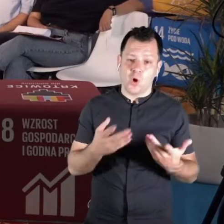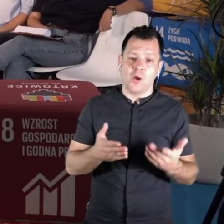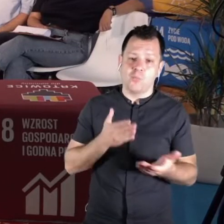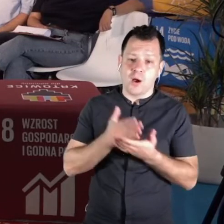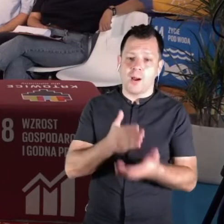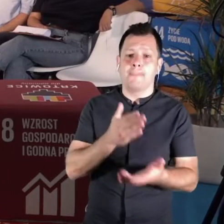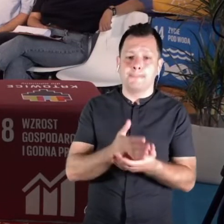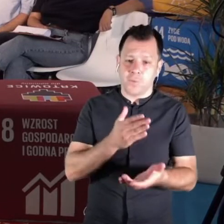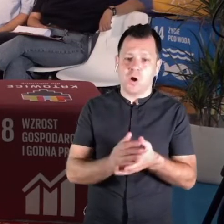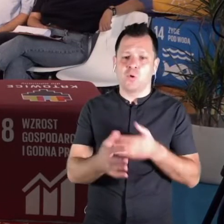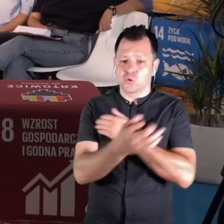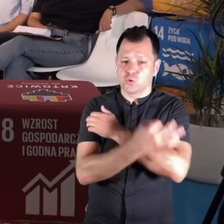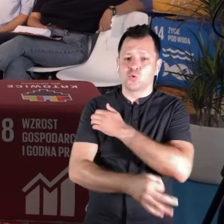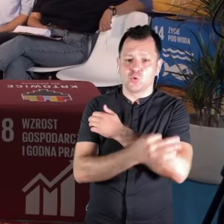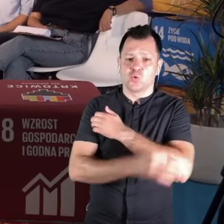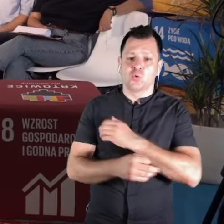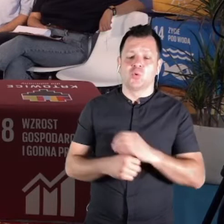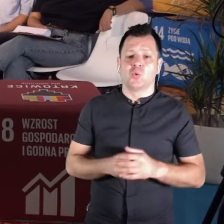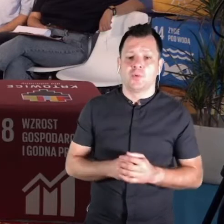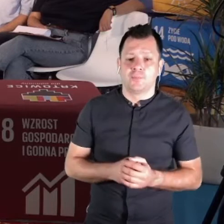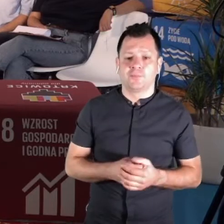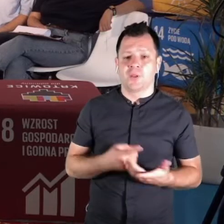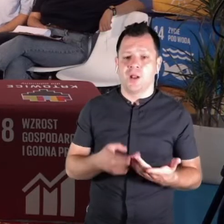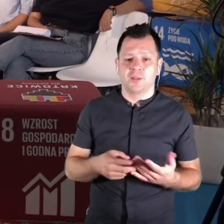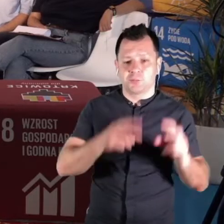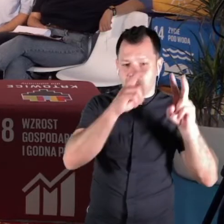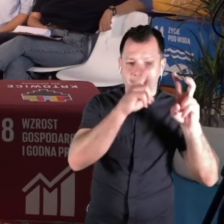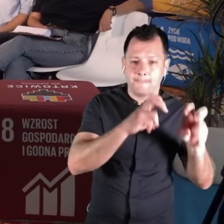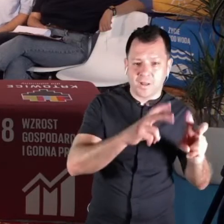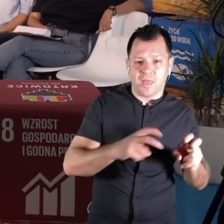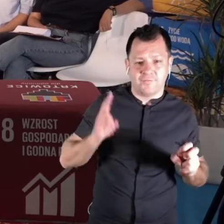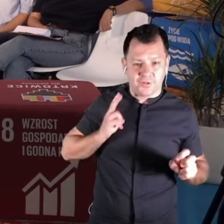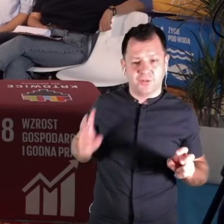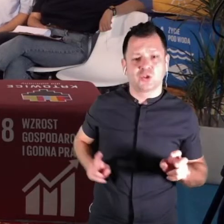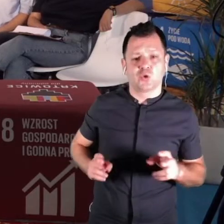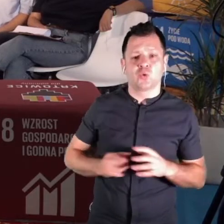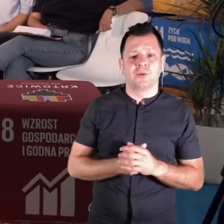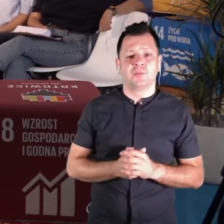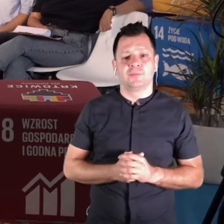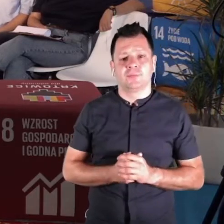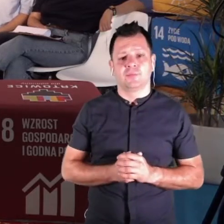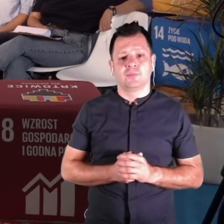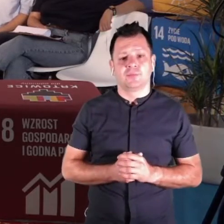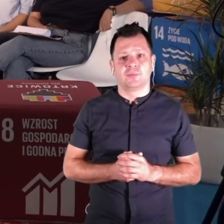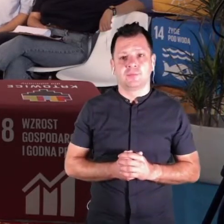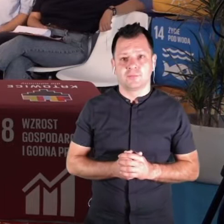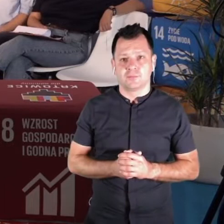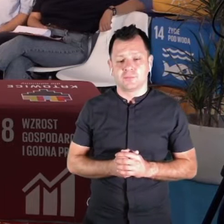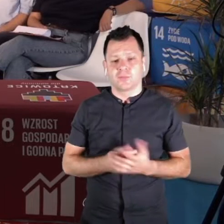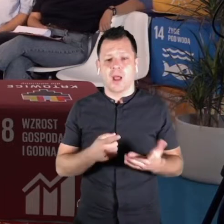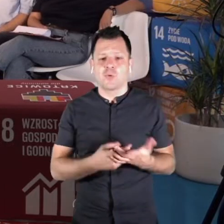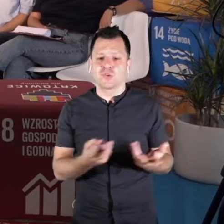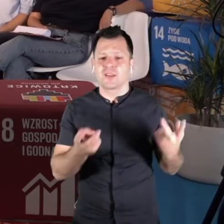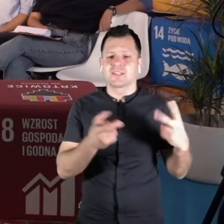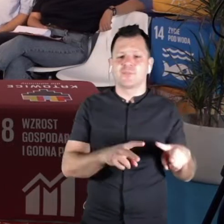of the roadmap for teams, how they can create a Living Lab, how they can prepare to find the problem,